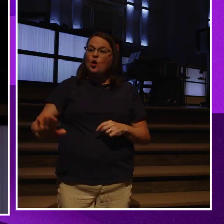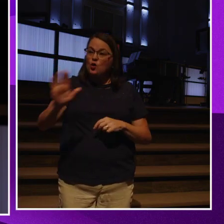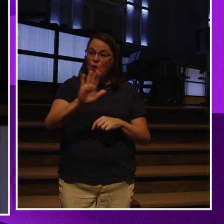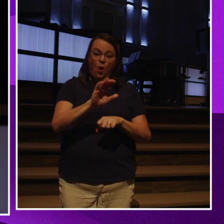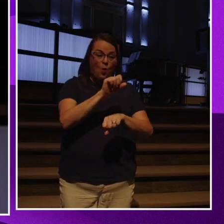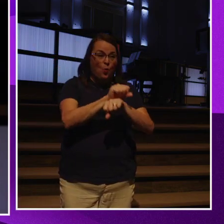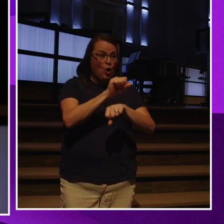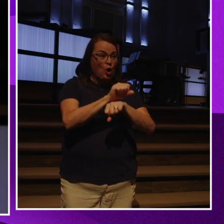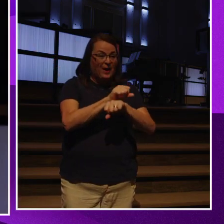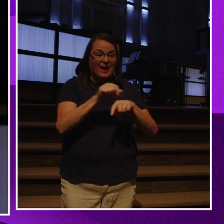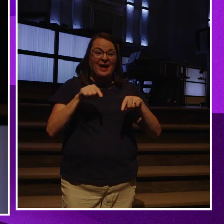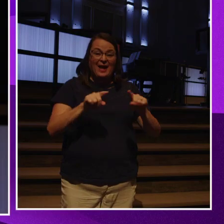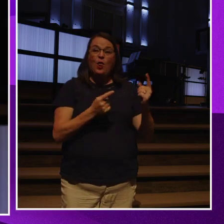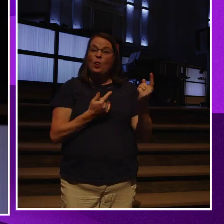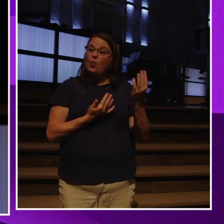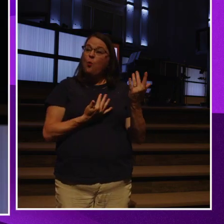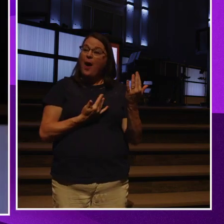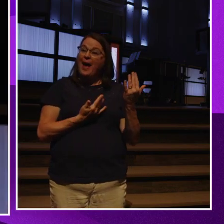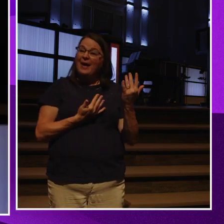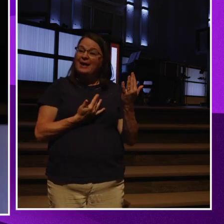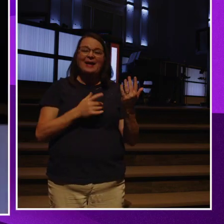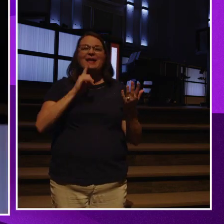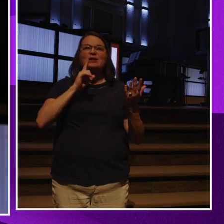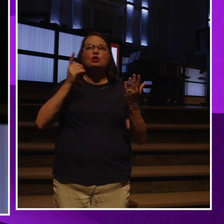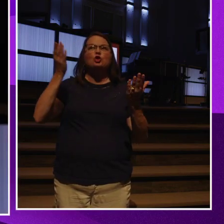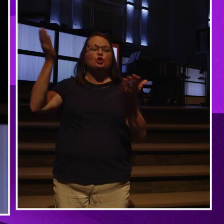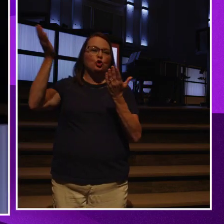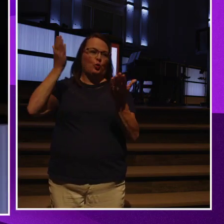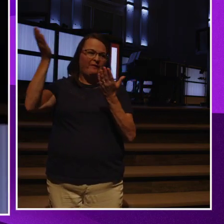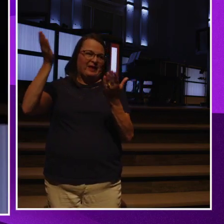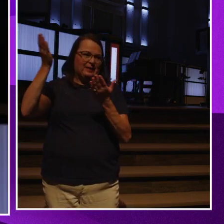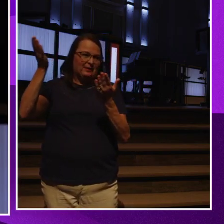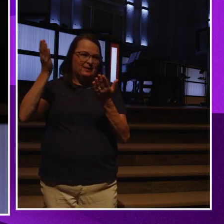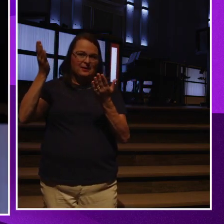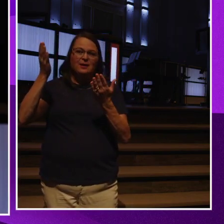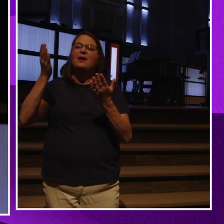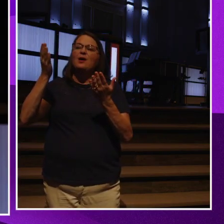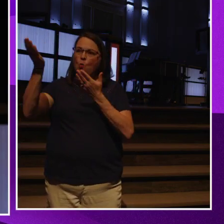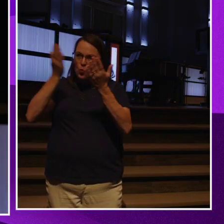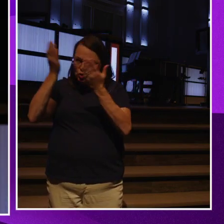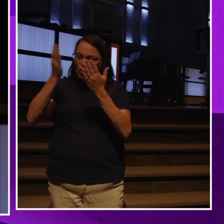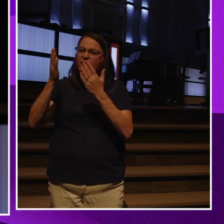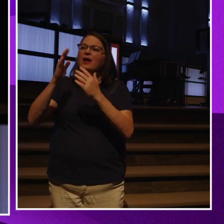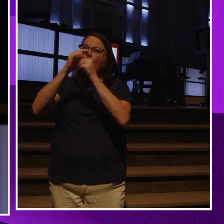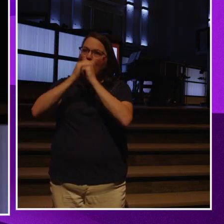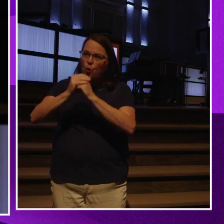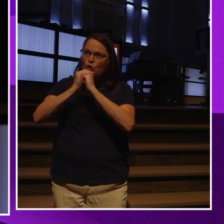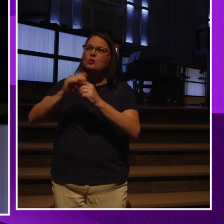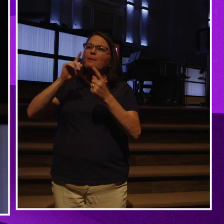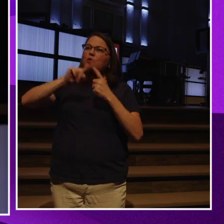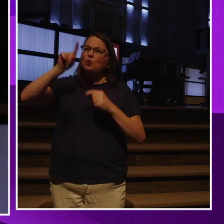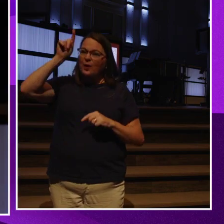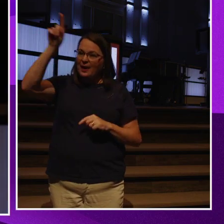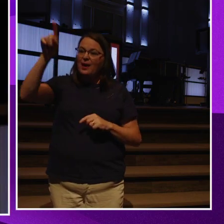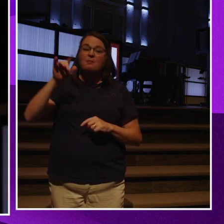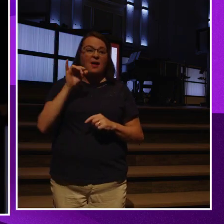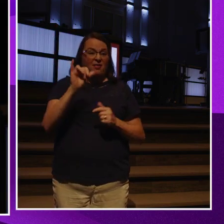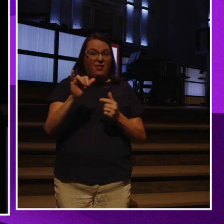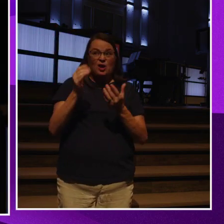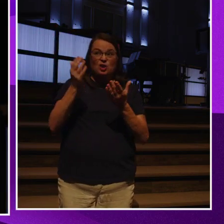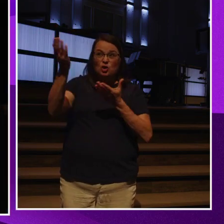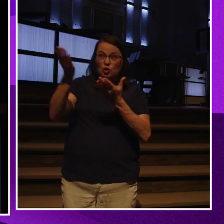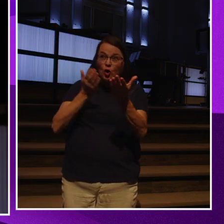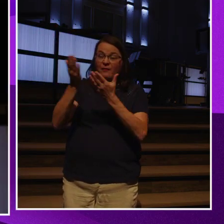waiting time is service to God. And is worship to him. And this service of faith,